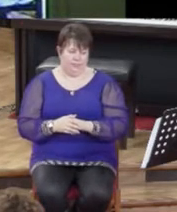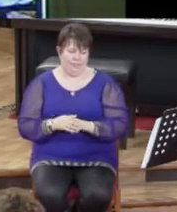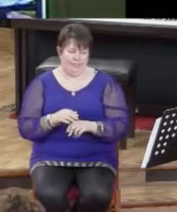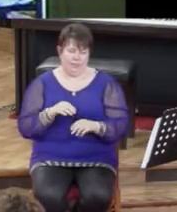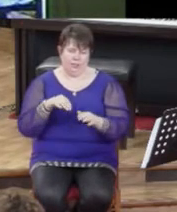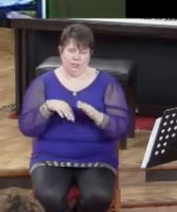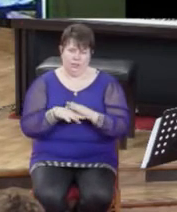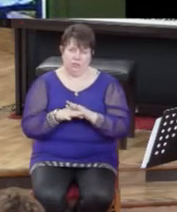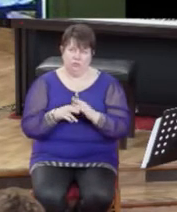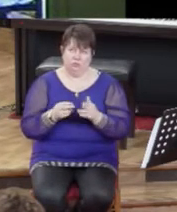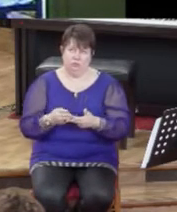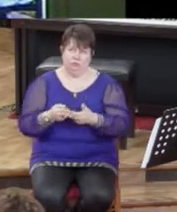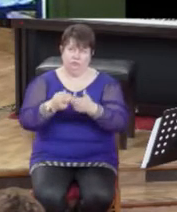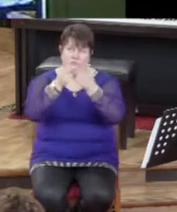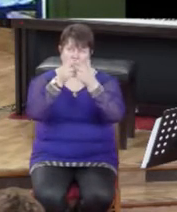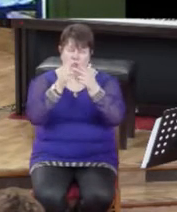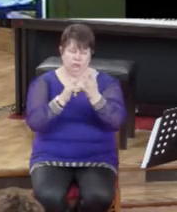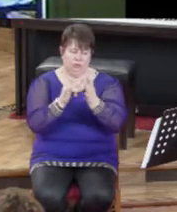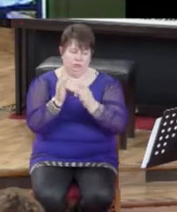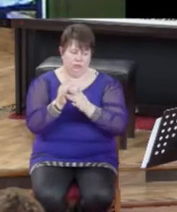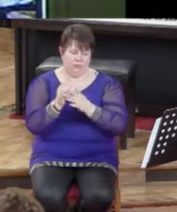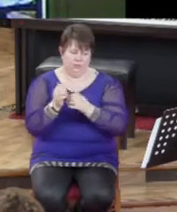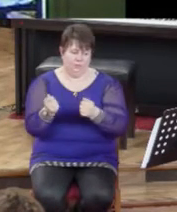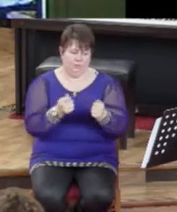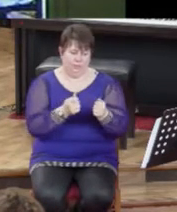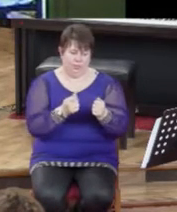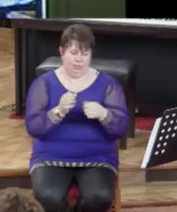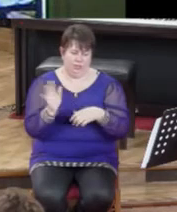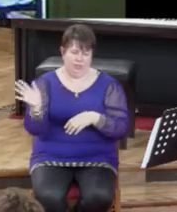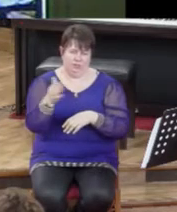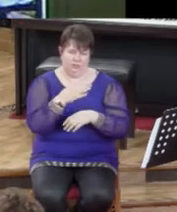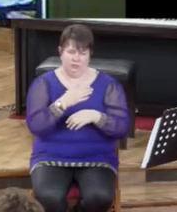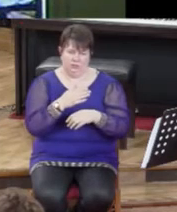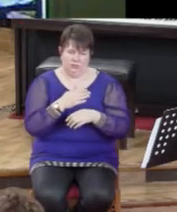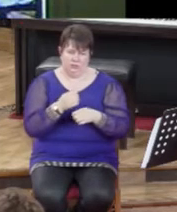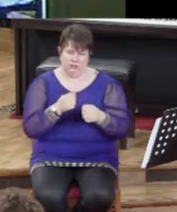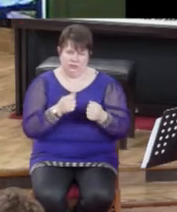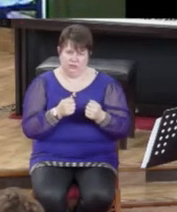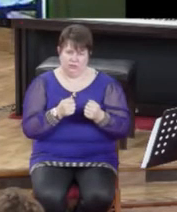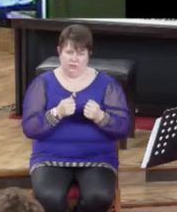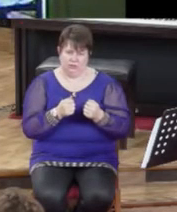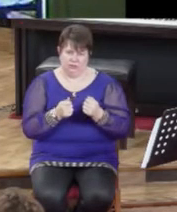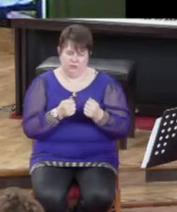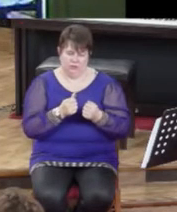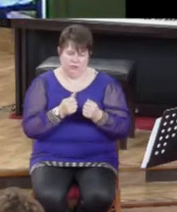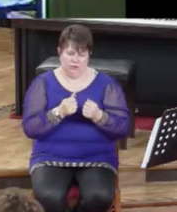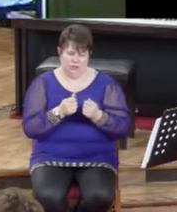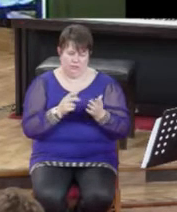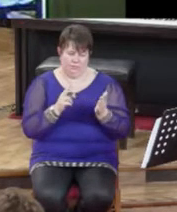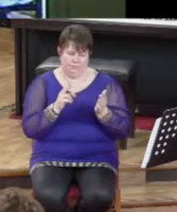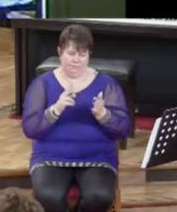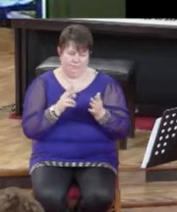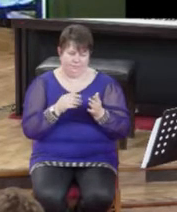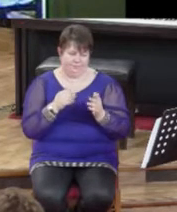Into the presence of the risen Christ, we bring all those who suffer from the effects of violence,